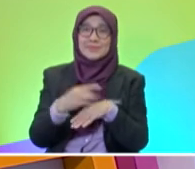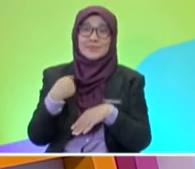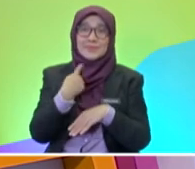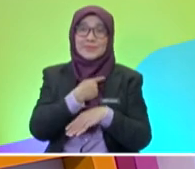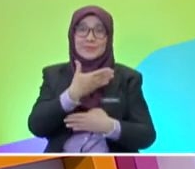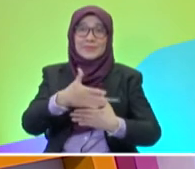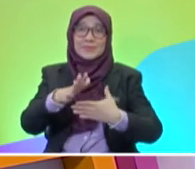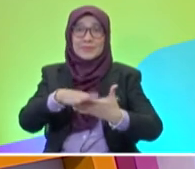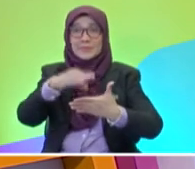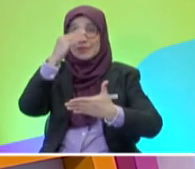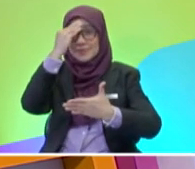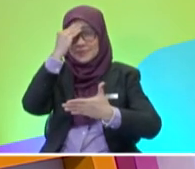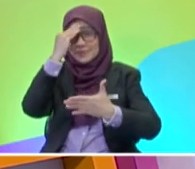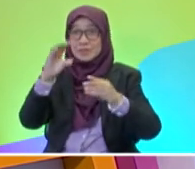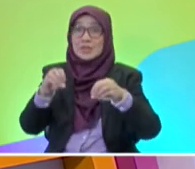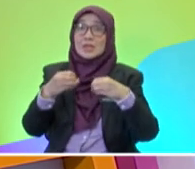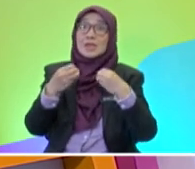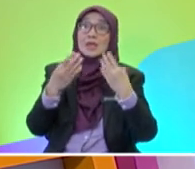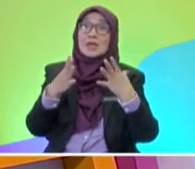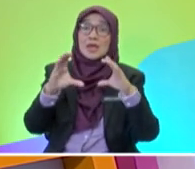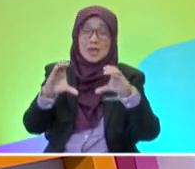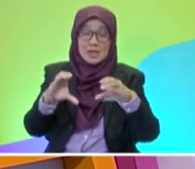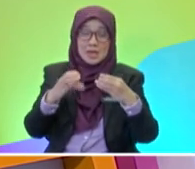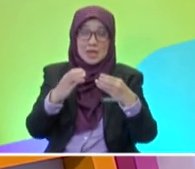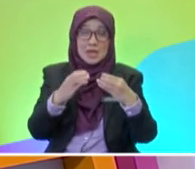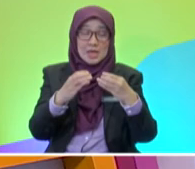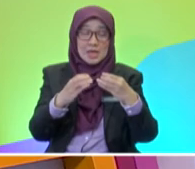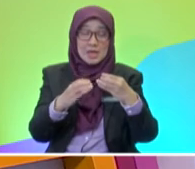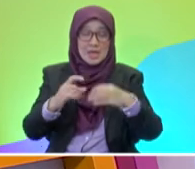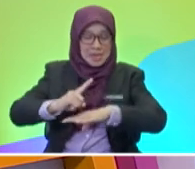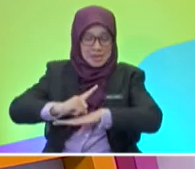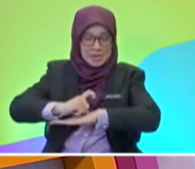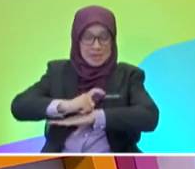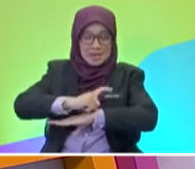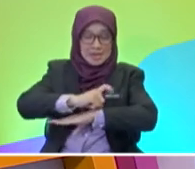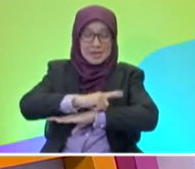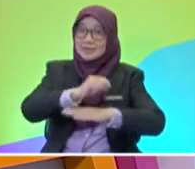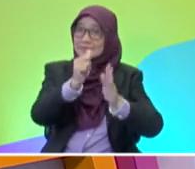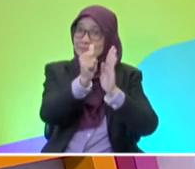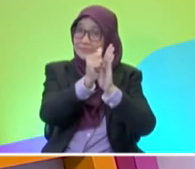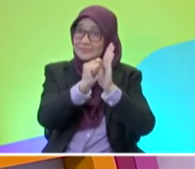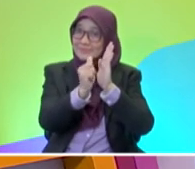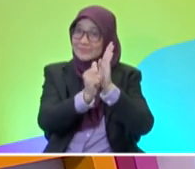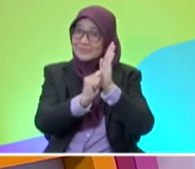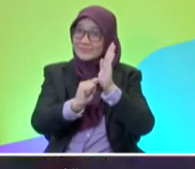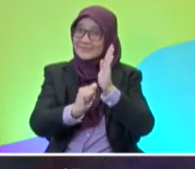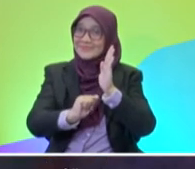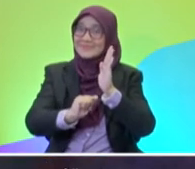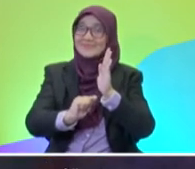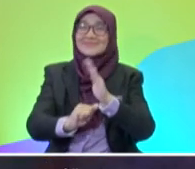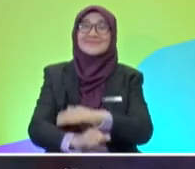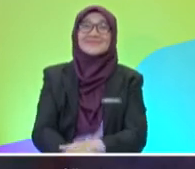about how to create a caterpillar craft. All right. Okay.